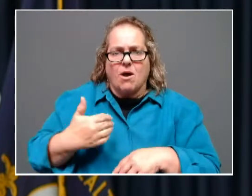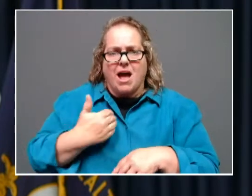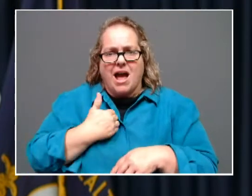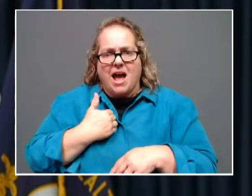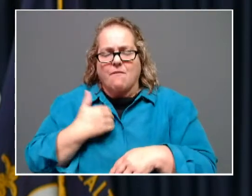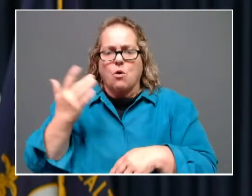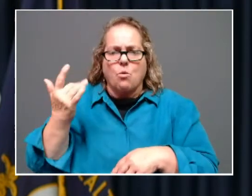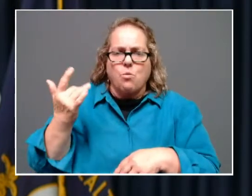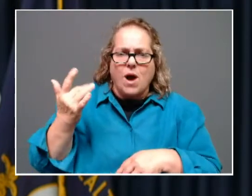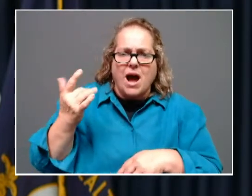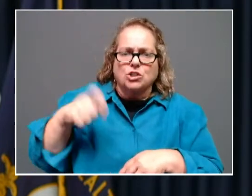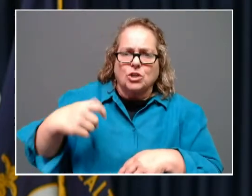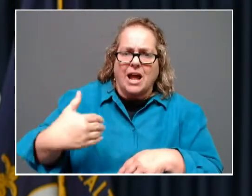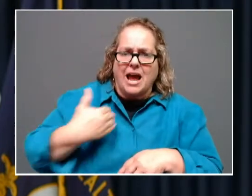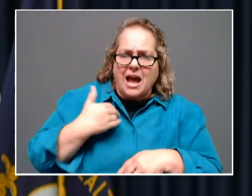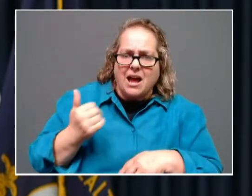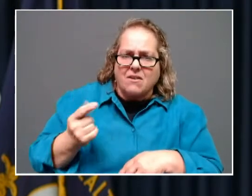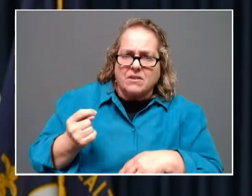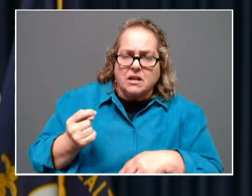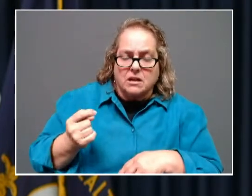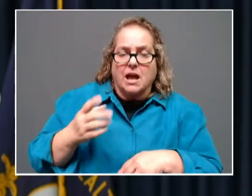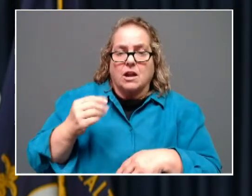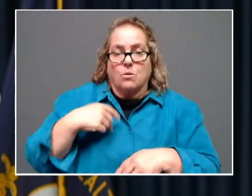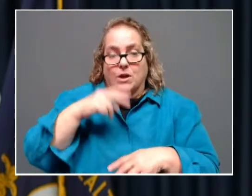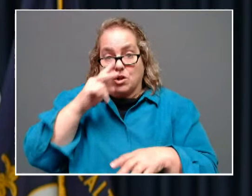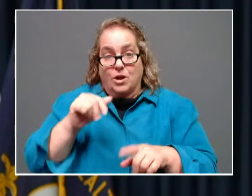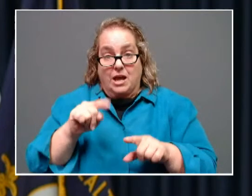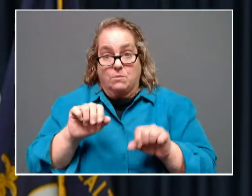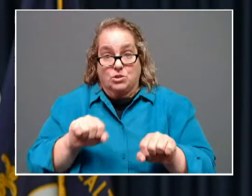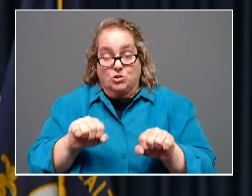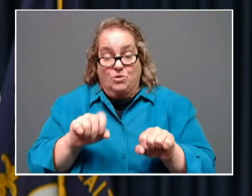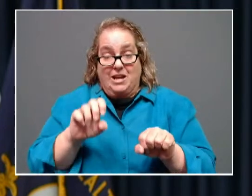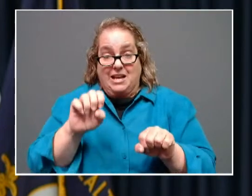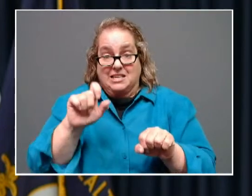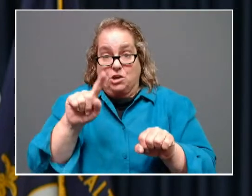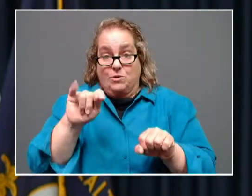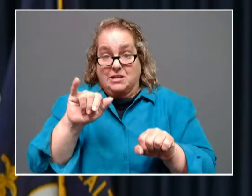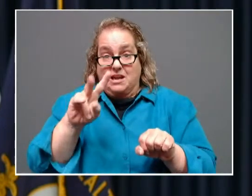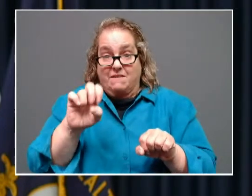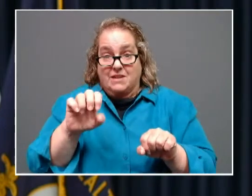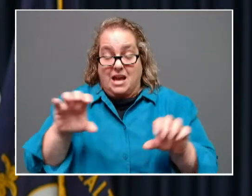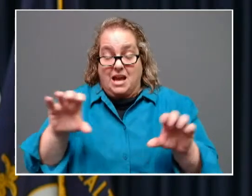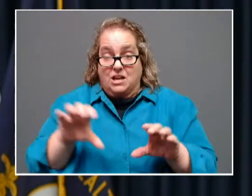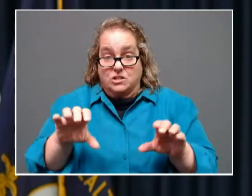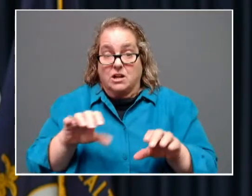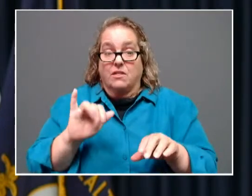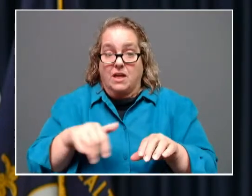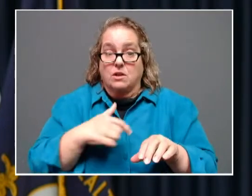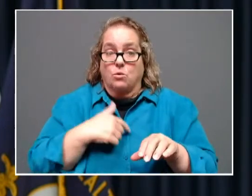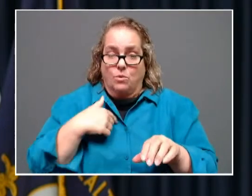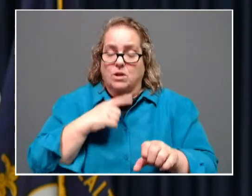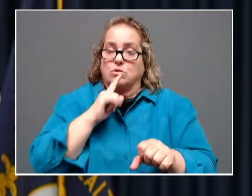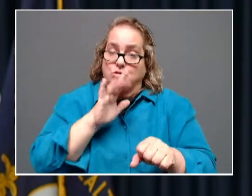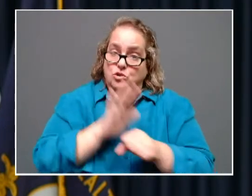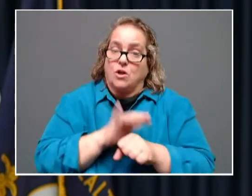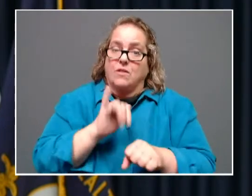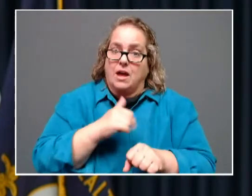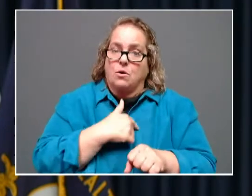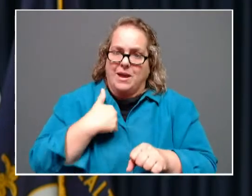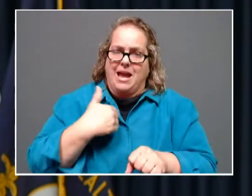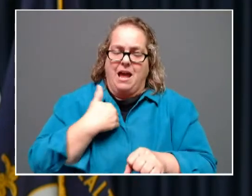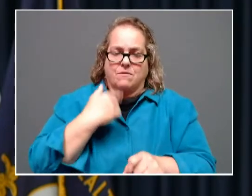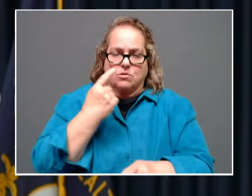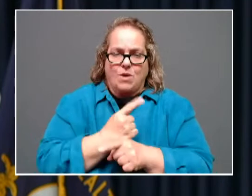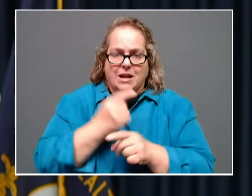we look at potential executive action, that we are ensuring that we have the information